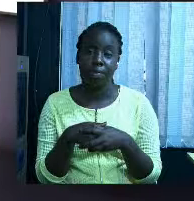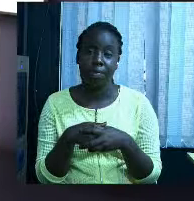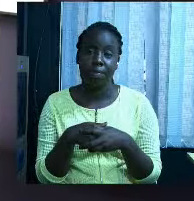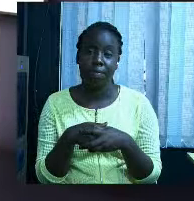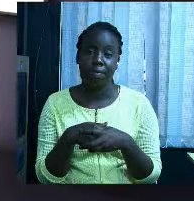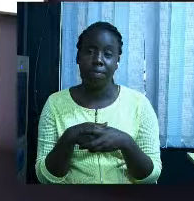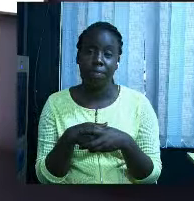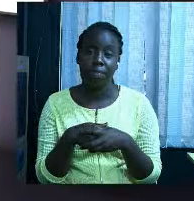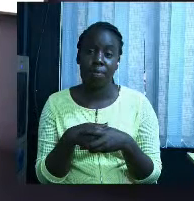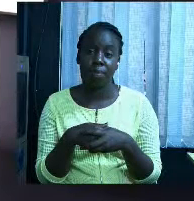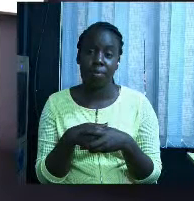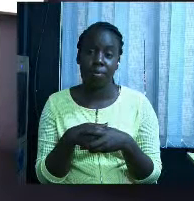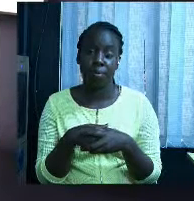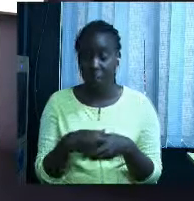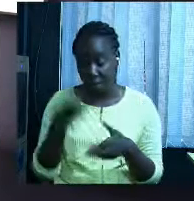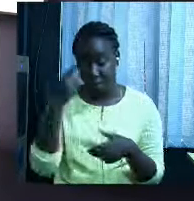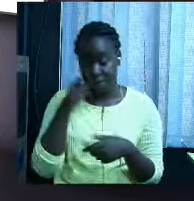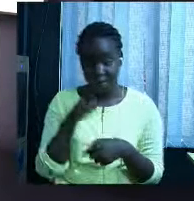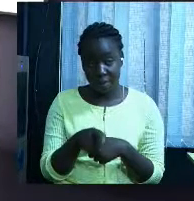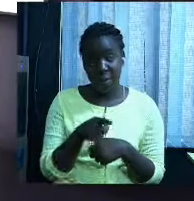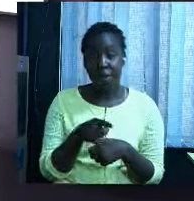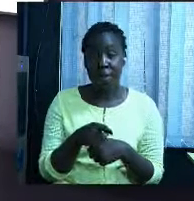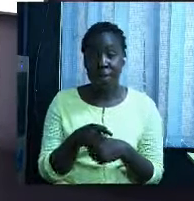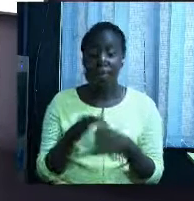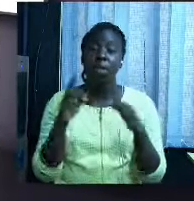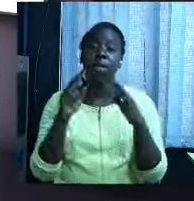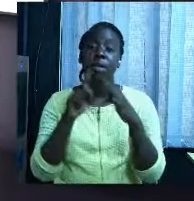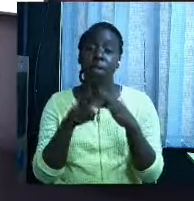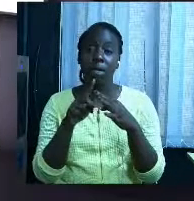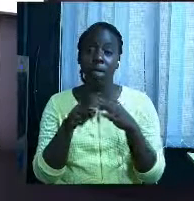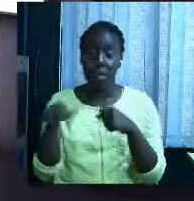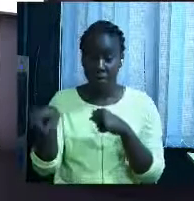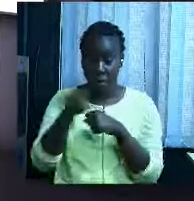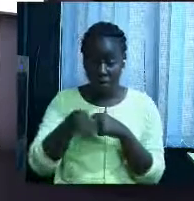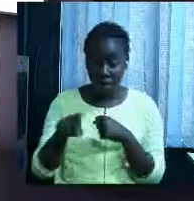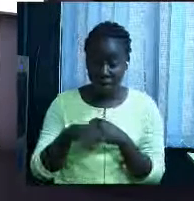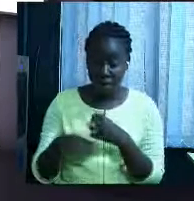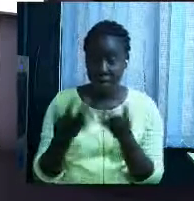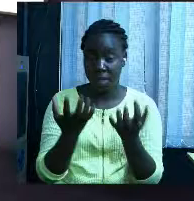to deploy these counties, and thirdly,